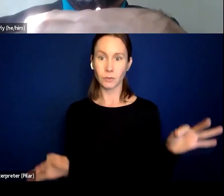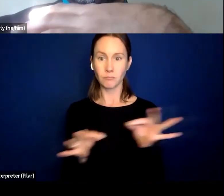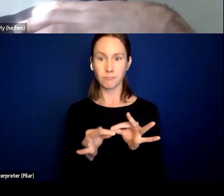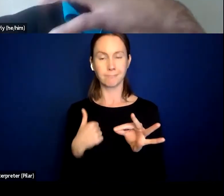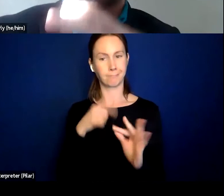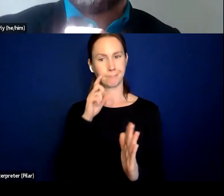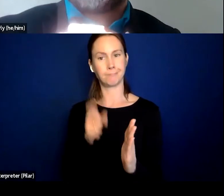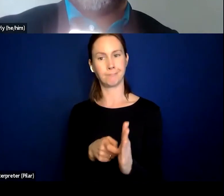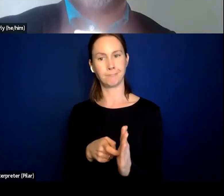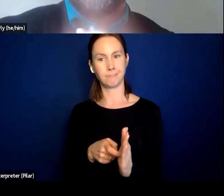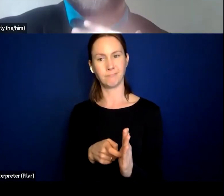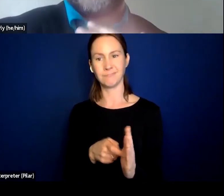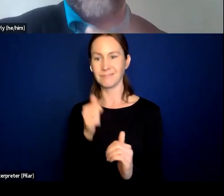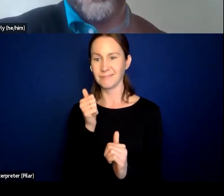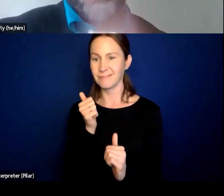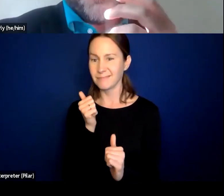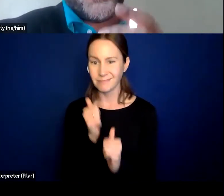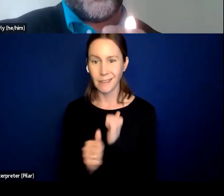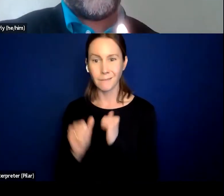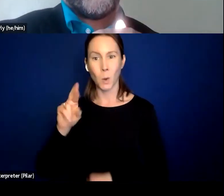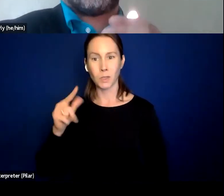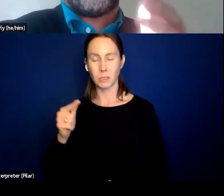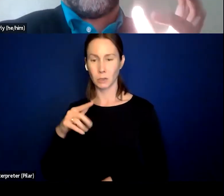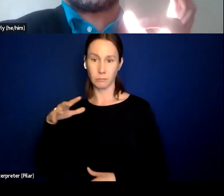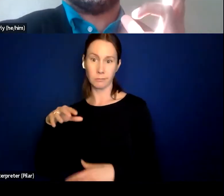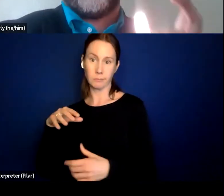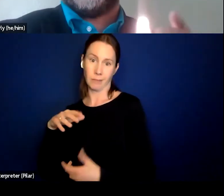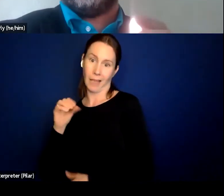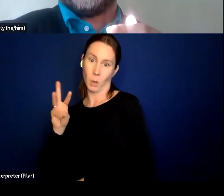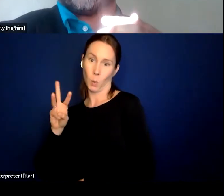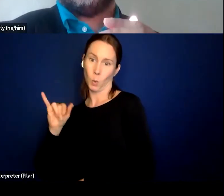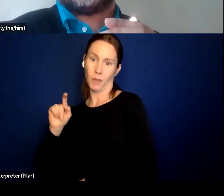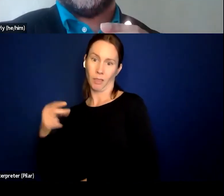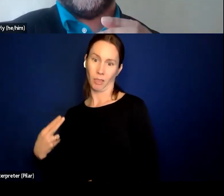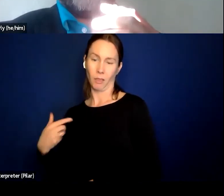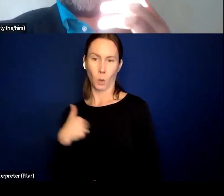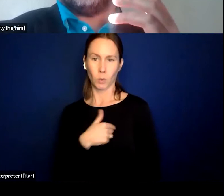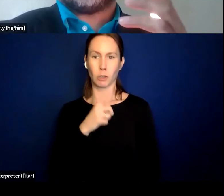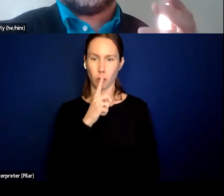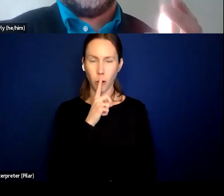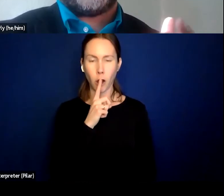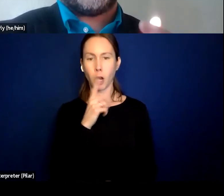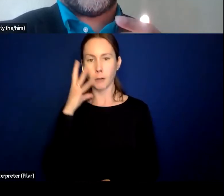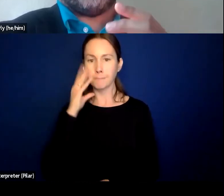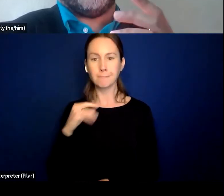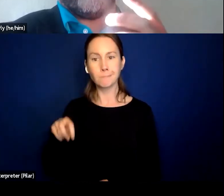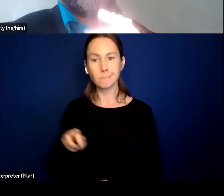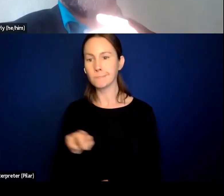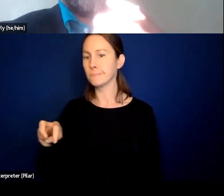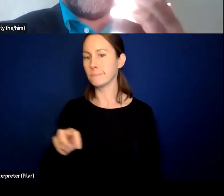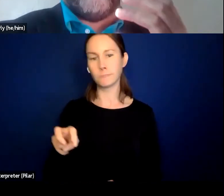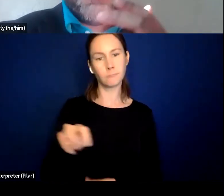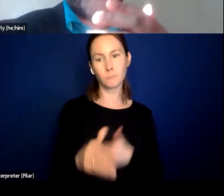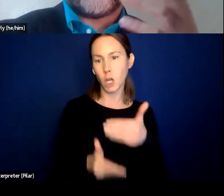that every organization, including WITH and myself, we're all on a journey when it comes to disability justice. And when you